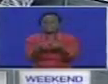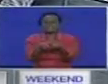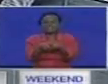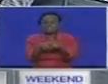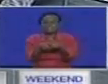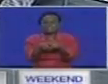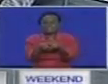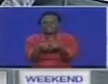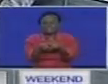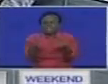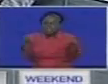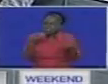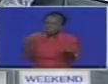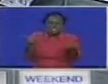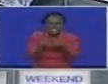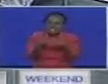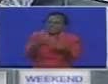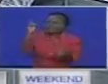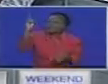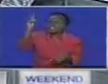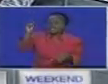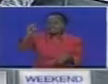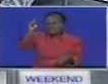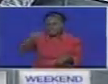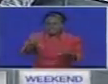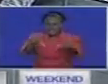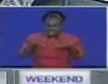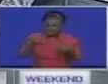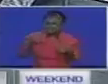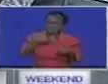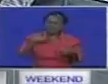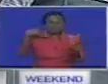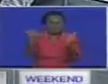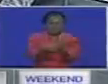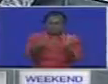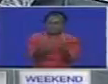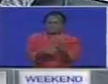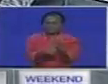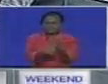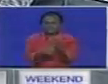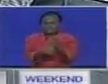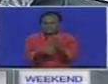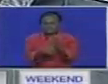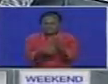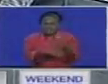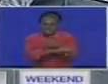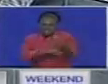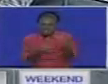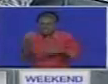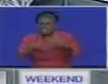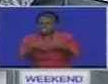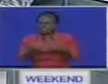Not at the scale and magnitude. Of course. But you have had issues. But also, actually, we need to accept the person who won the patent. The patent for rigging elections really is ODM.